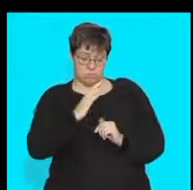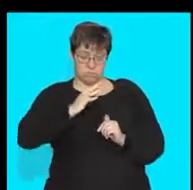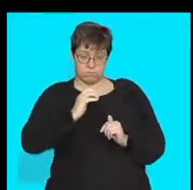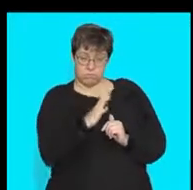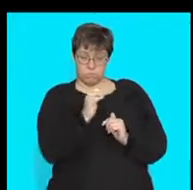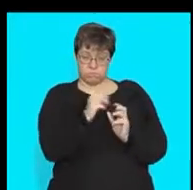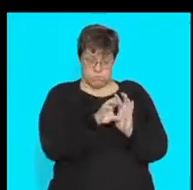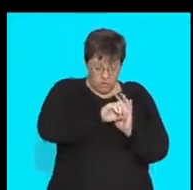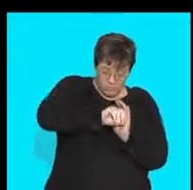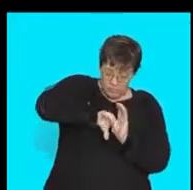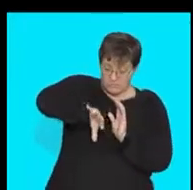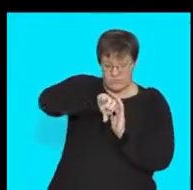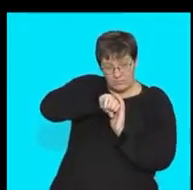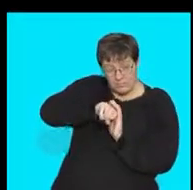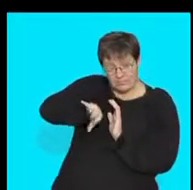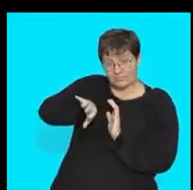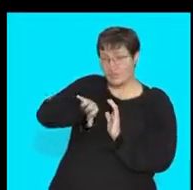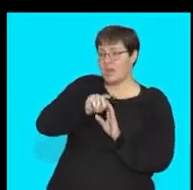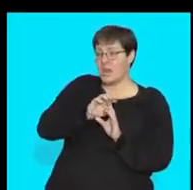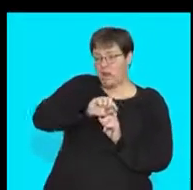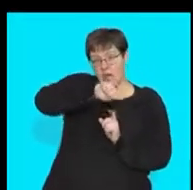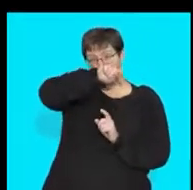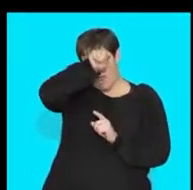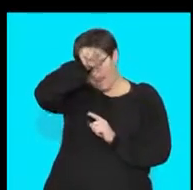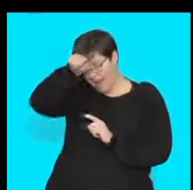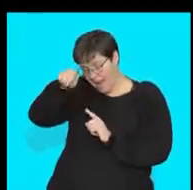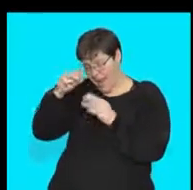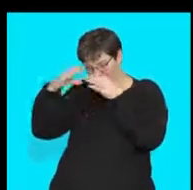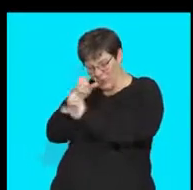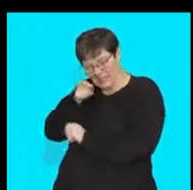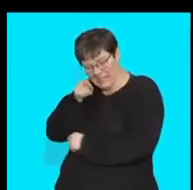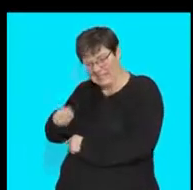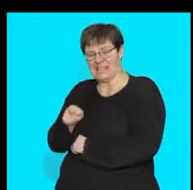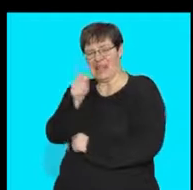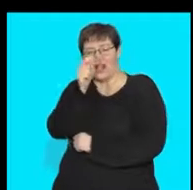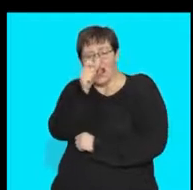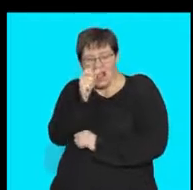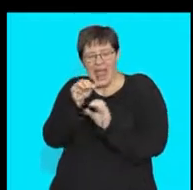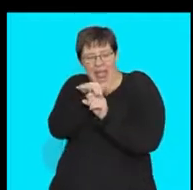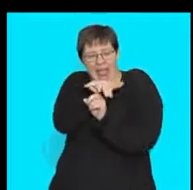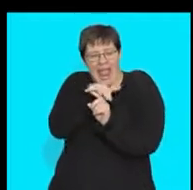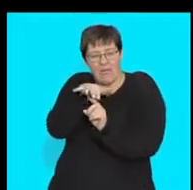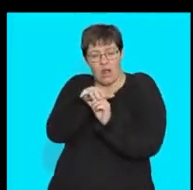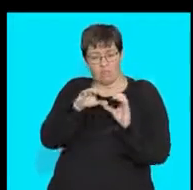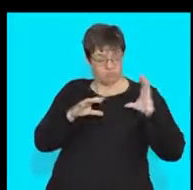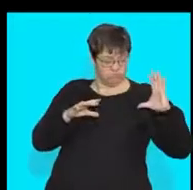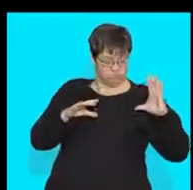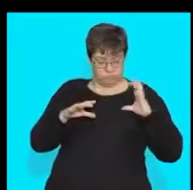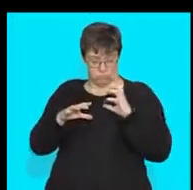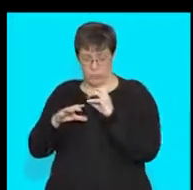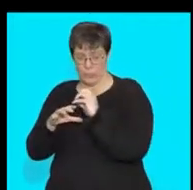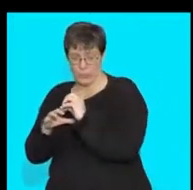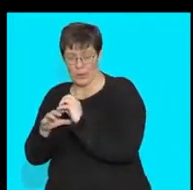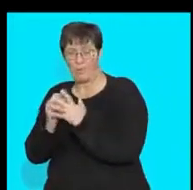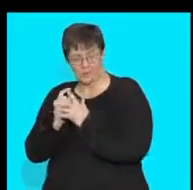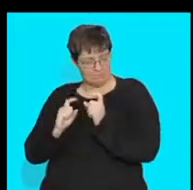this membrane that's vibrating is now all concentrated on a small area there, and